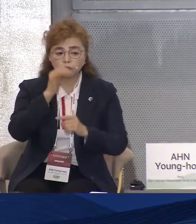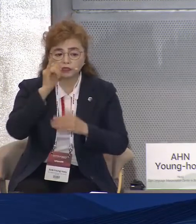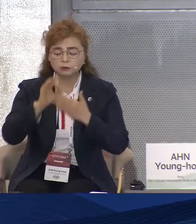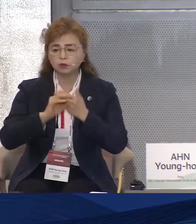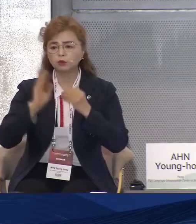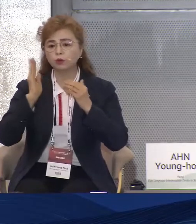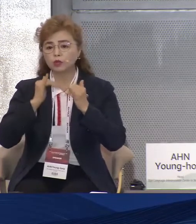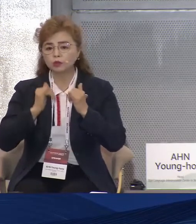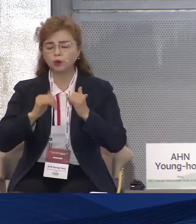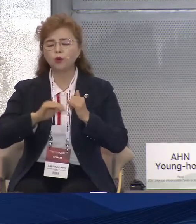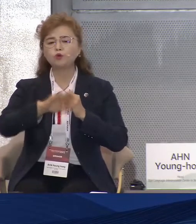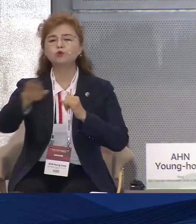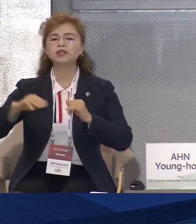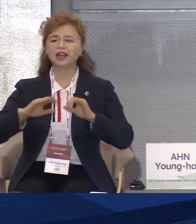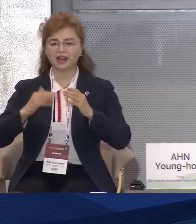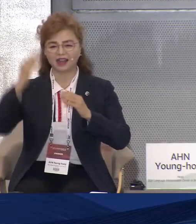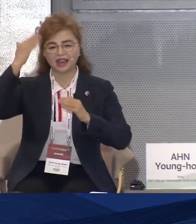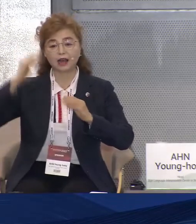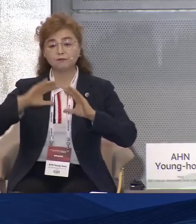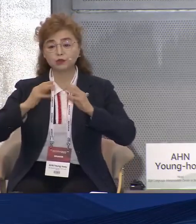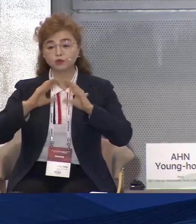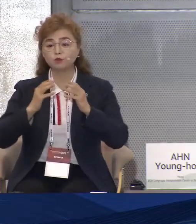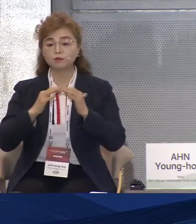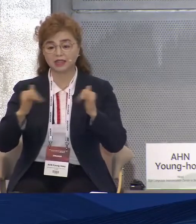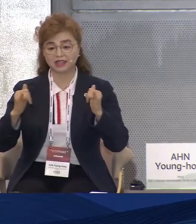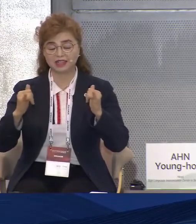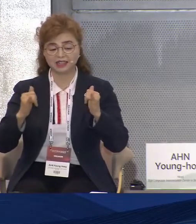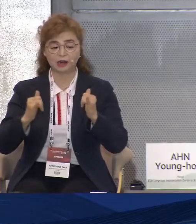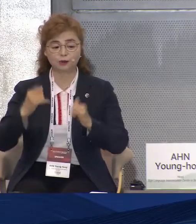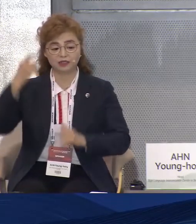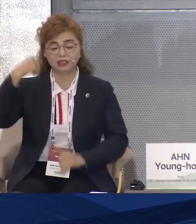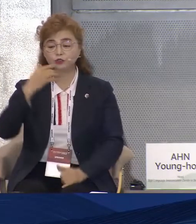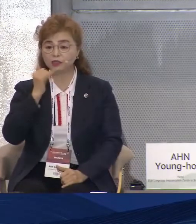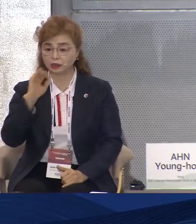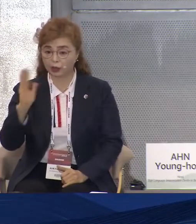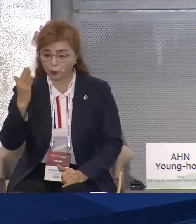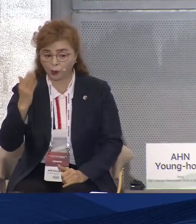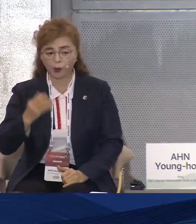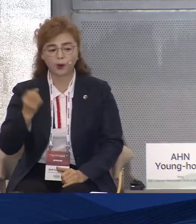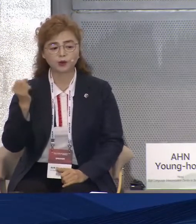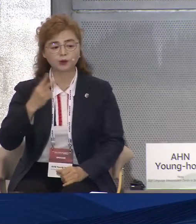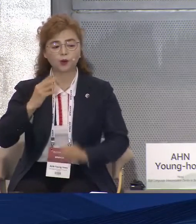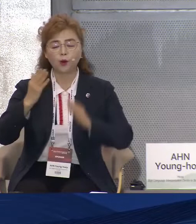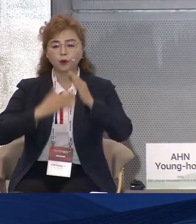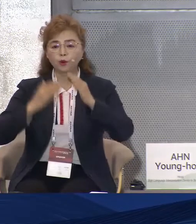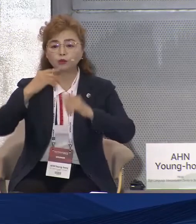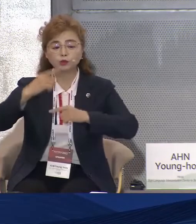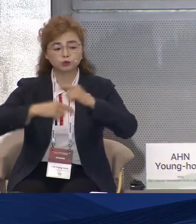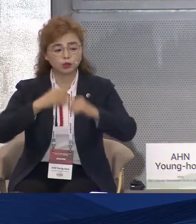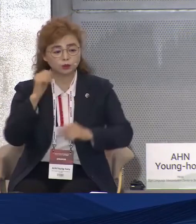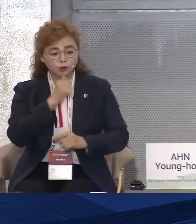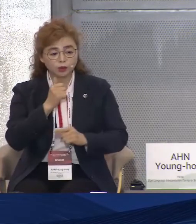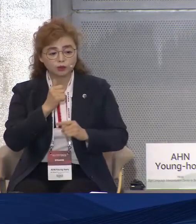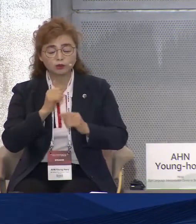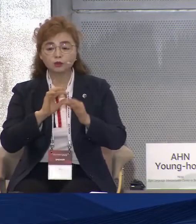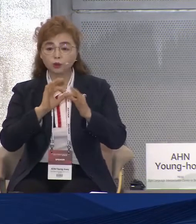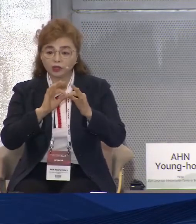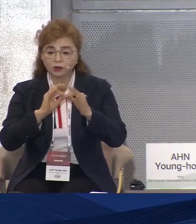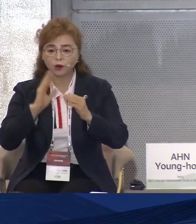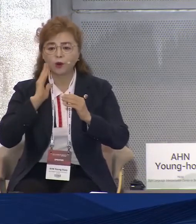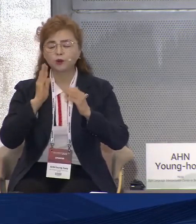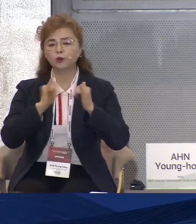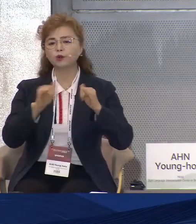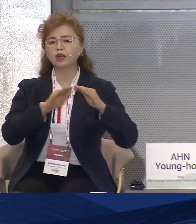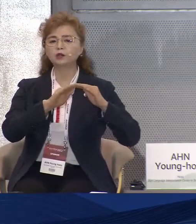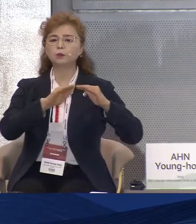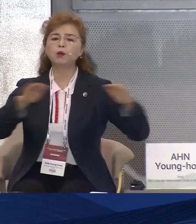is again making people with hearing loss a subject of their life and make them feel that they